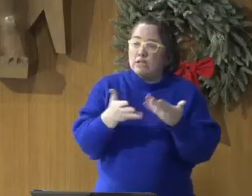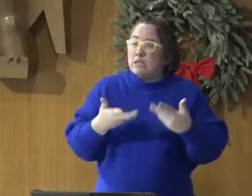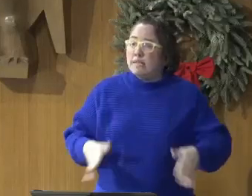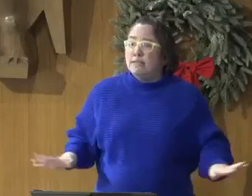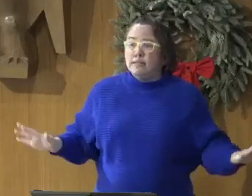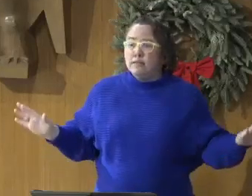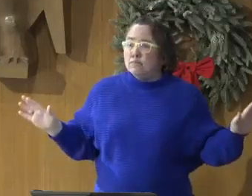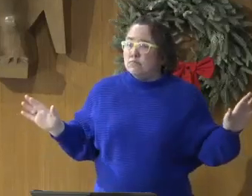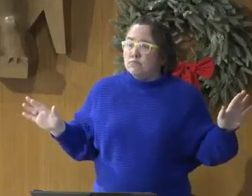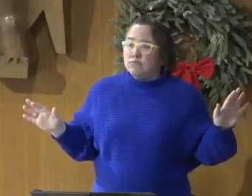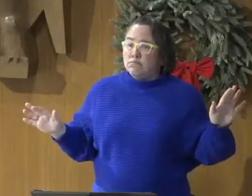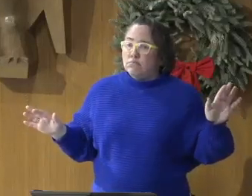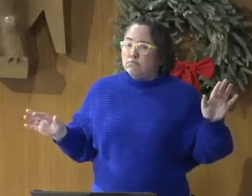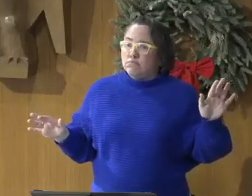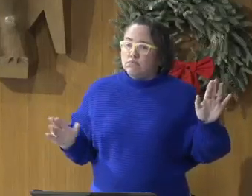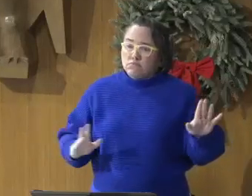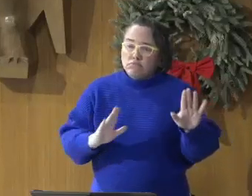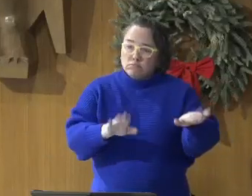generosity.